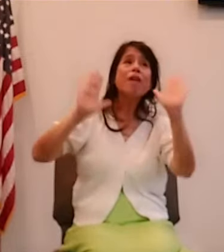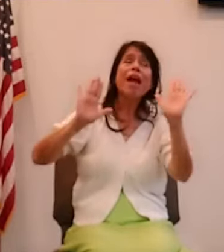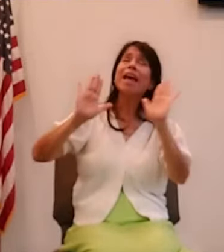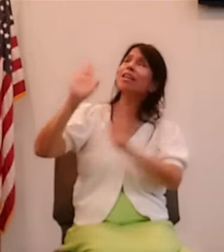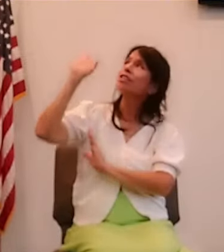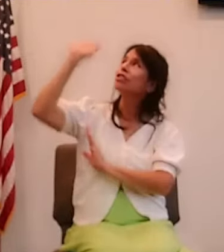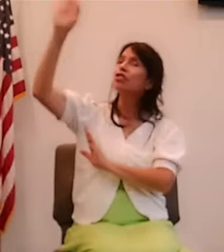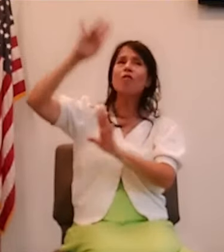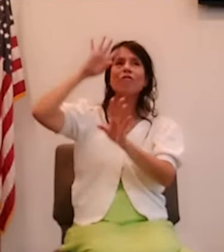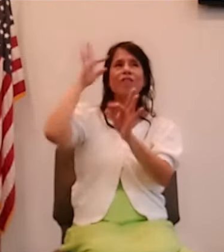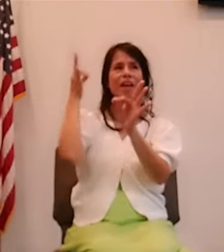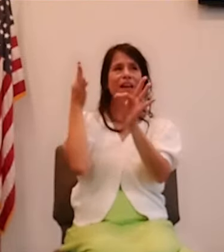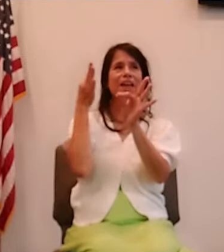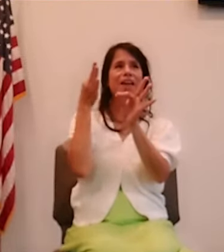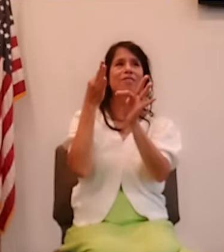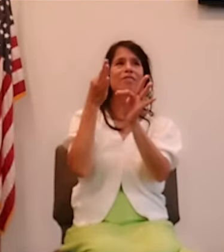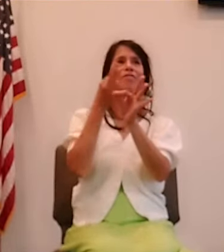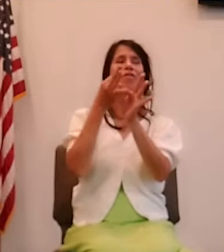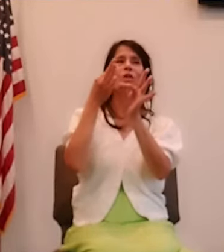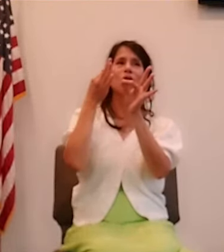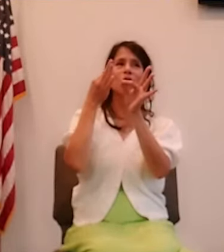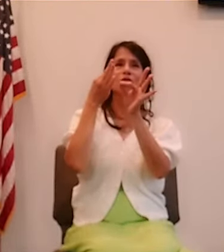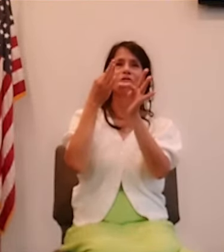Great is your